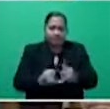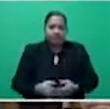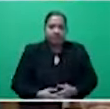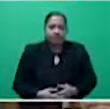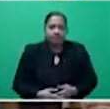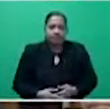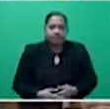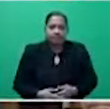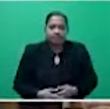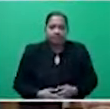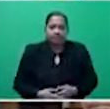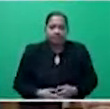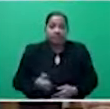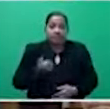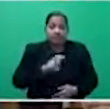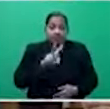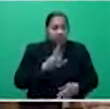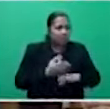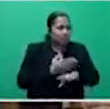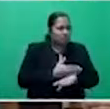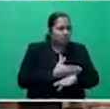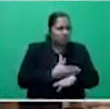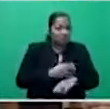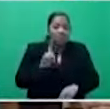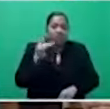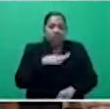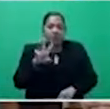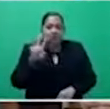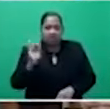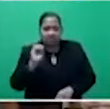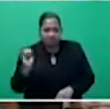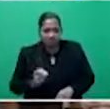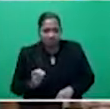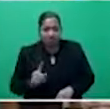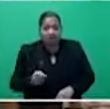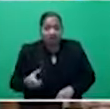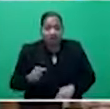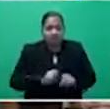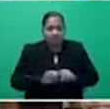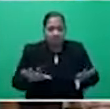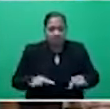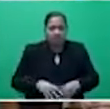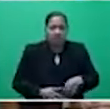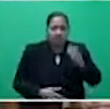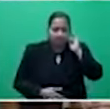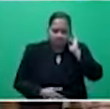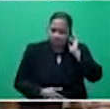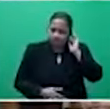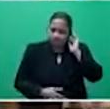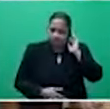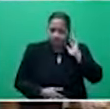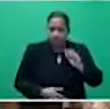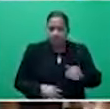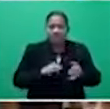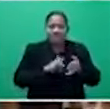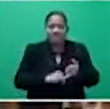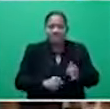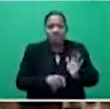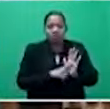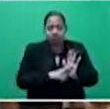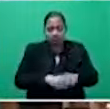countries, 62% before the pandemic, 103 after the pandemic. Mr. Speaker, sir, St. Lucia,